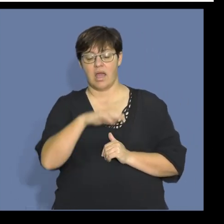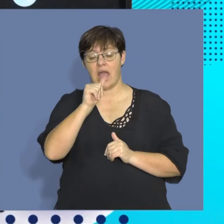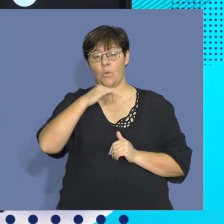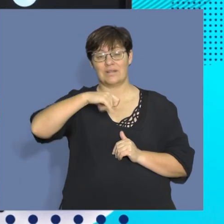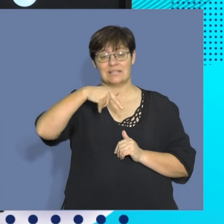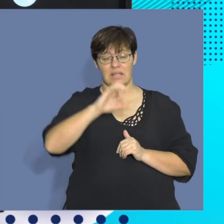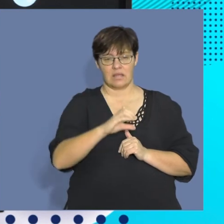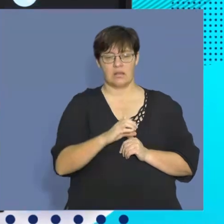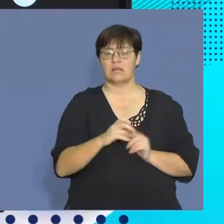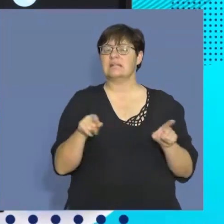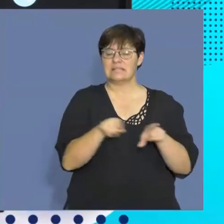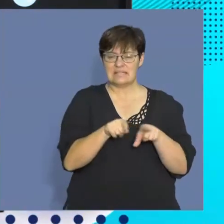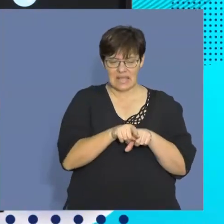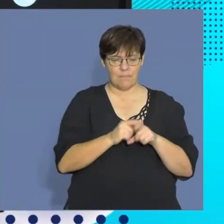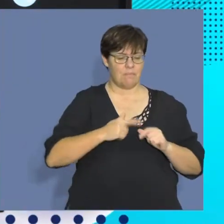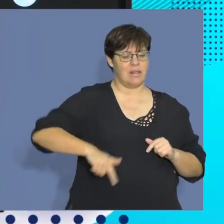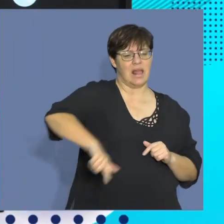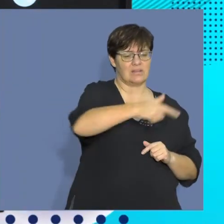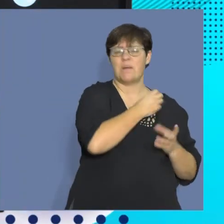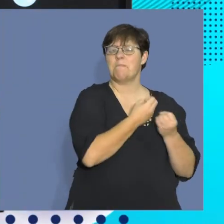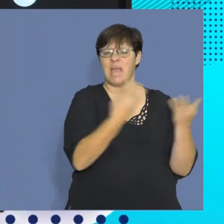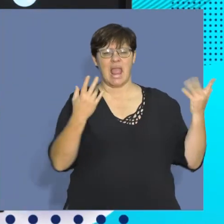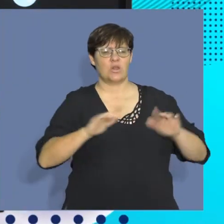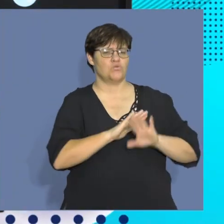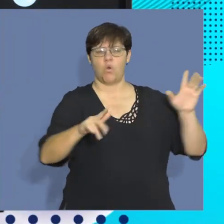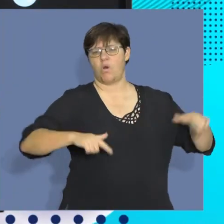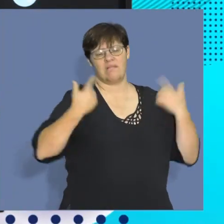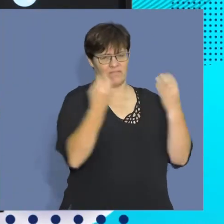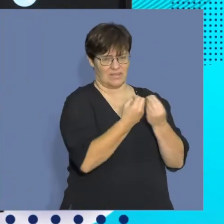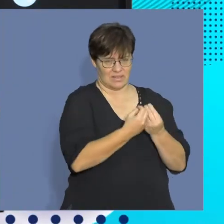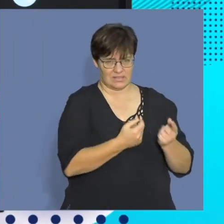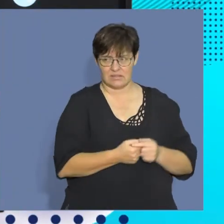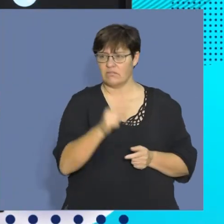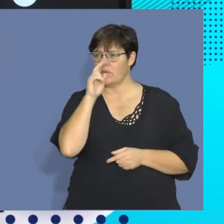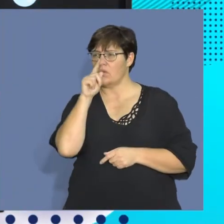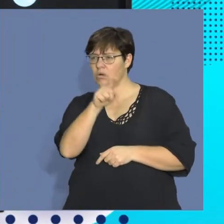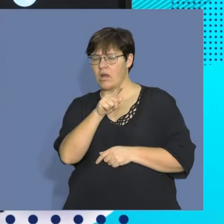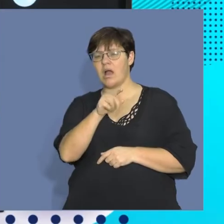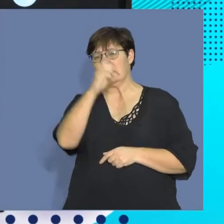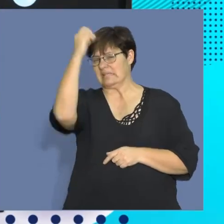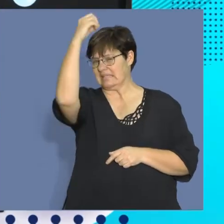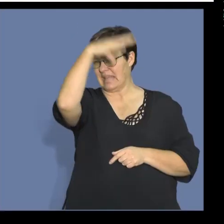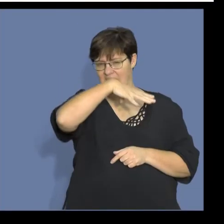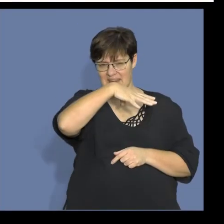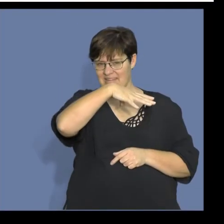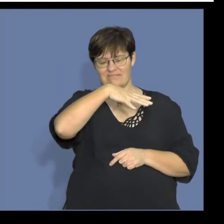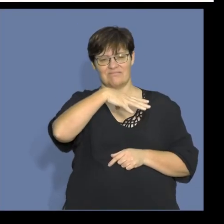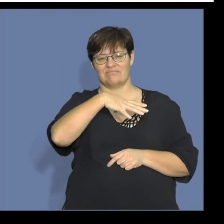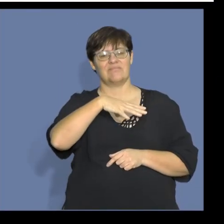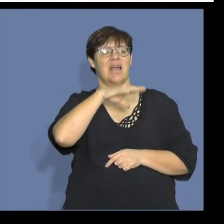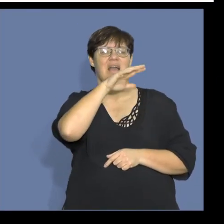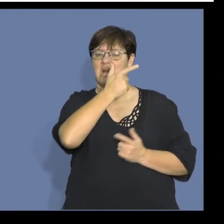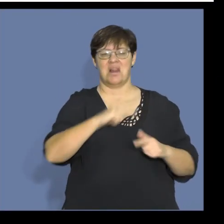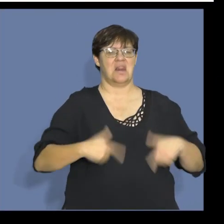that in an aquatic environment, like on a terrestrial, there are various abiotic factors. Guys, when we look at this, we know